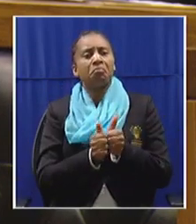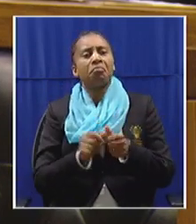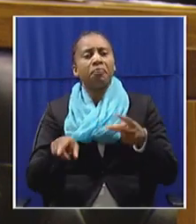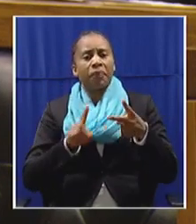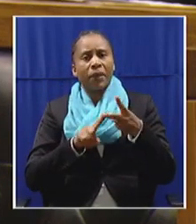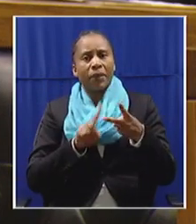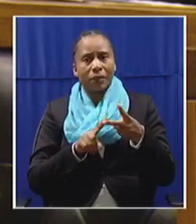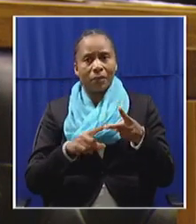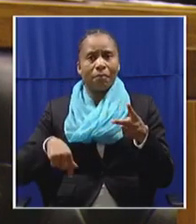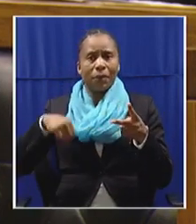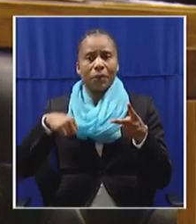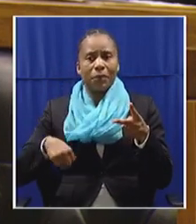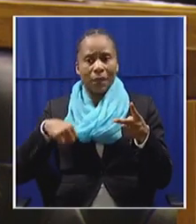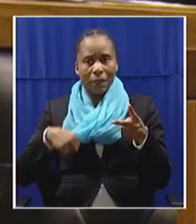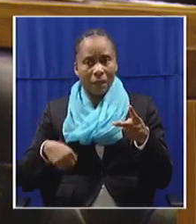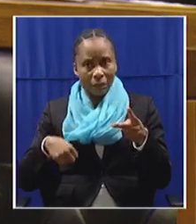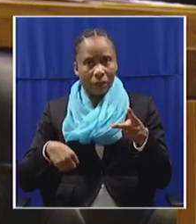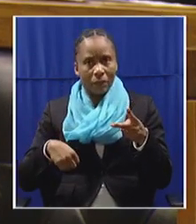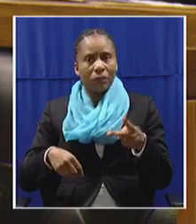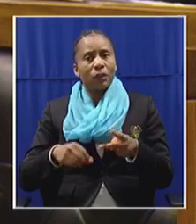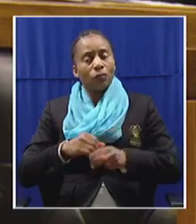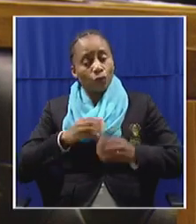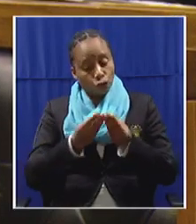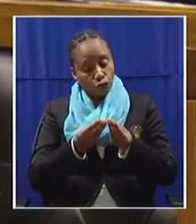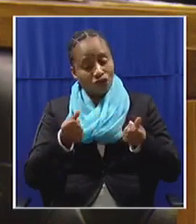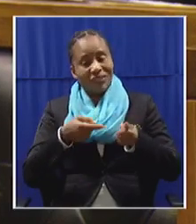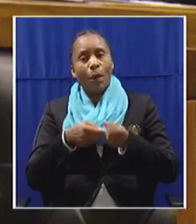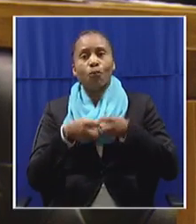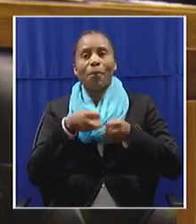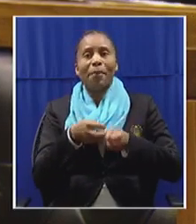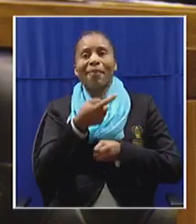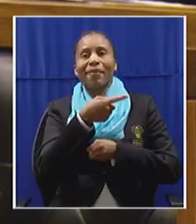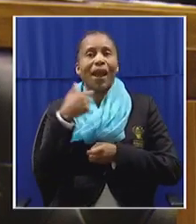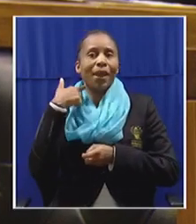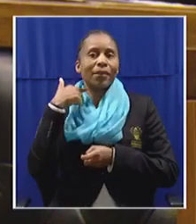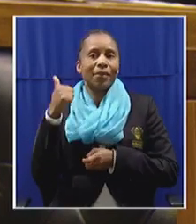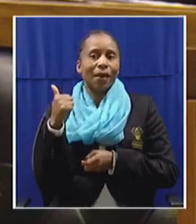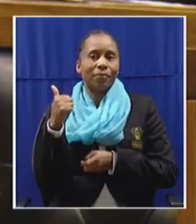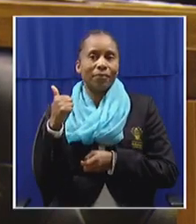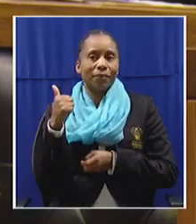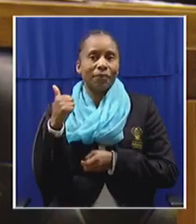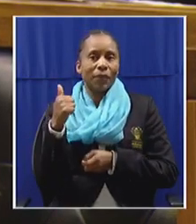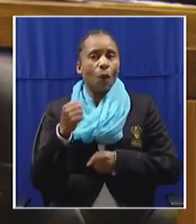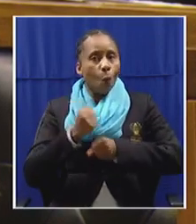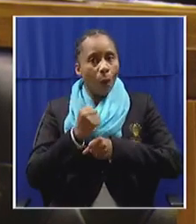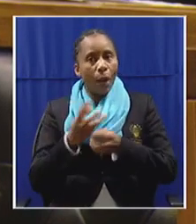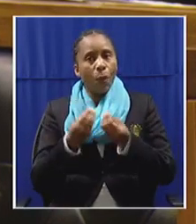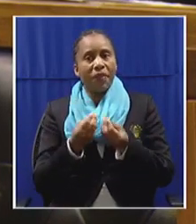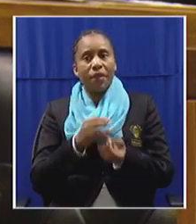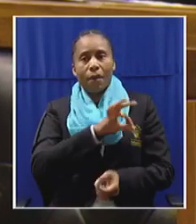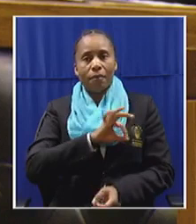municipality to deal with the problem in Alexander. We are going to work with Mayor